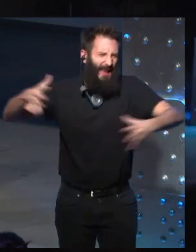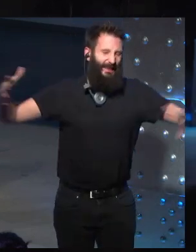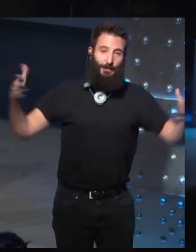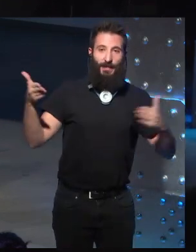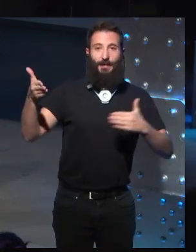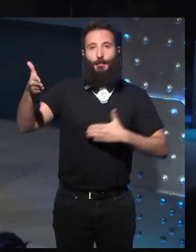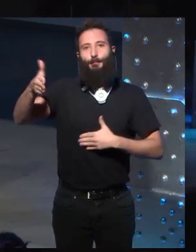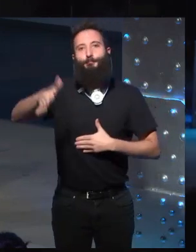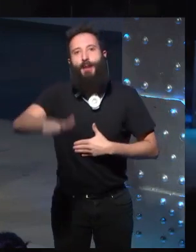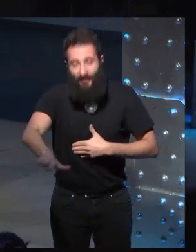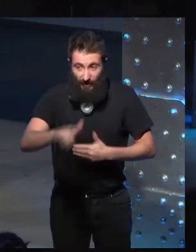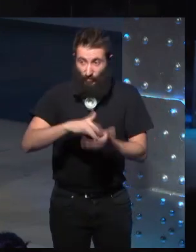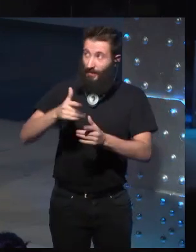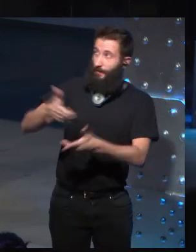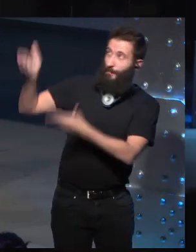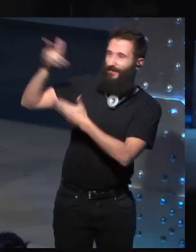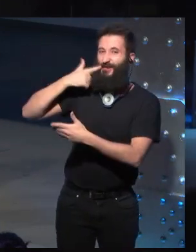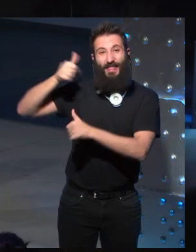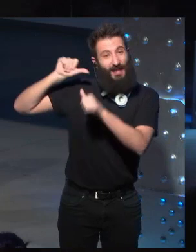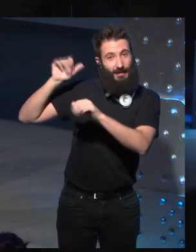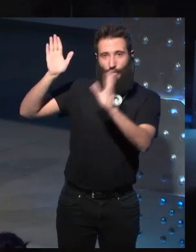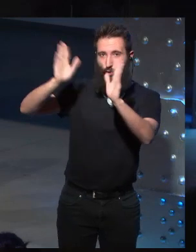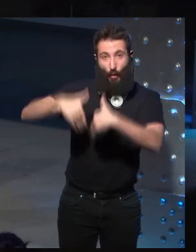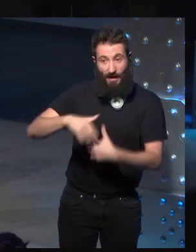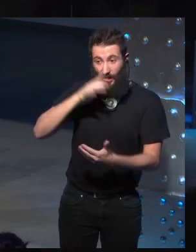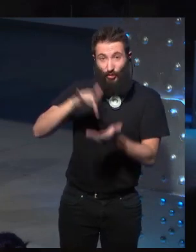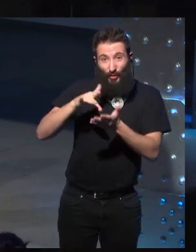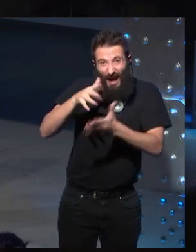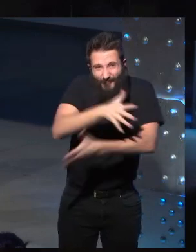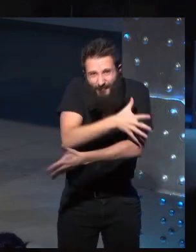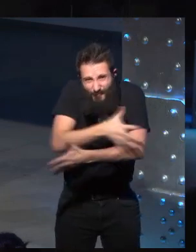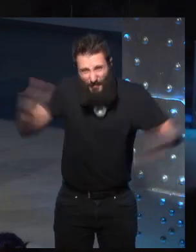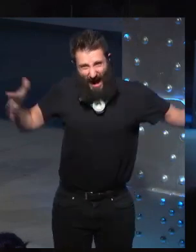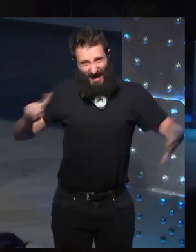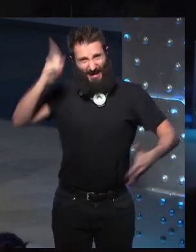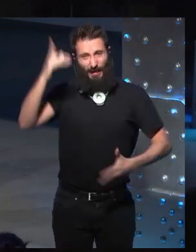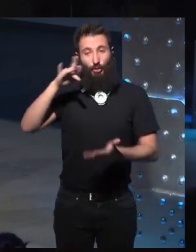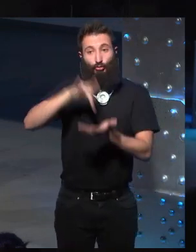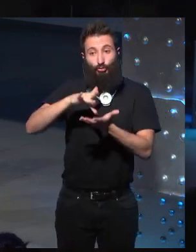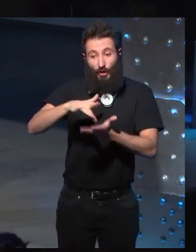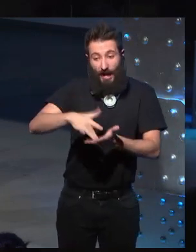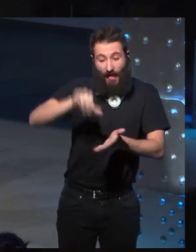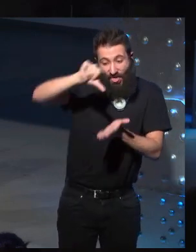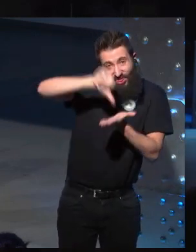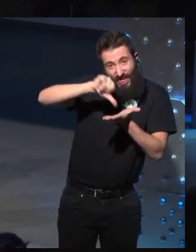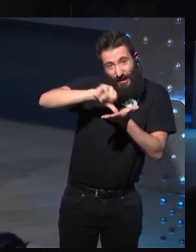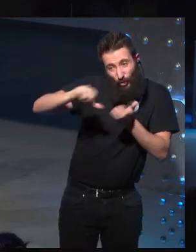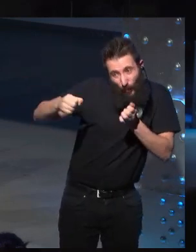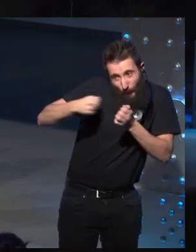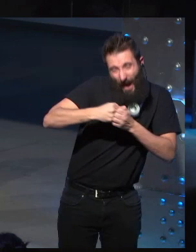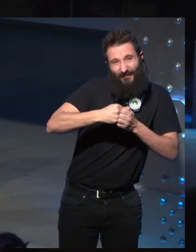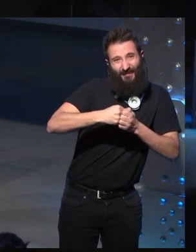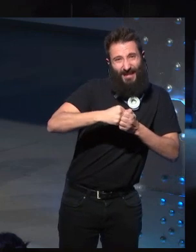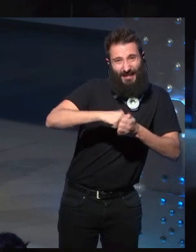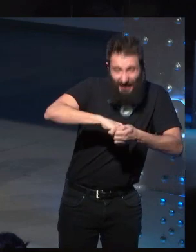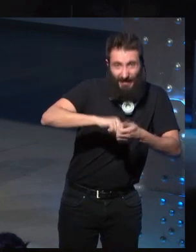much bigger ones. When that happens, their heart collapses on itself, and that creates a black hole. As you have a